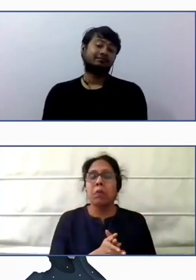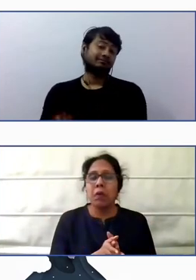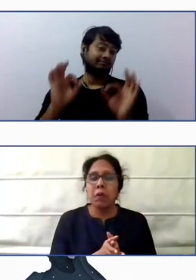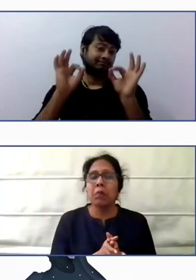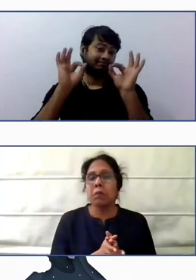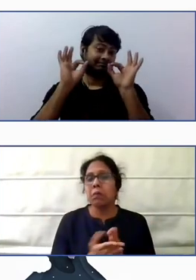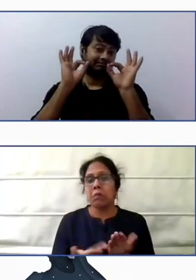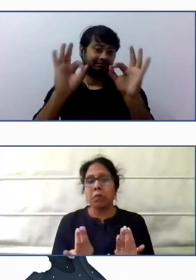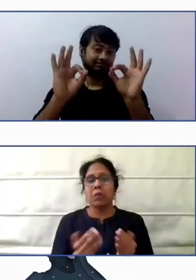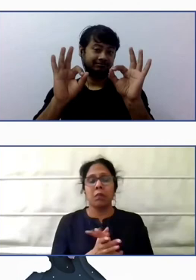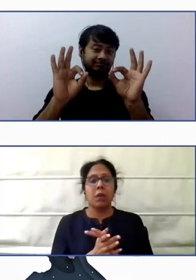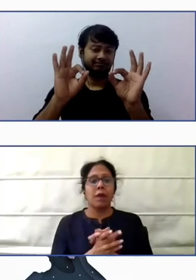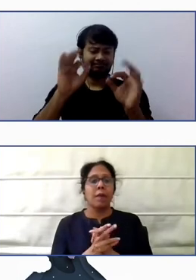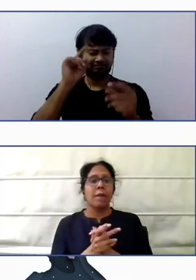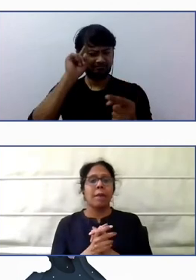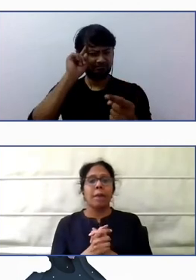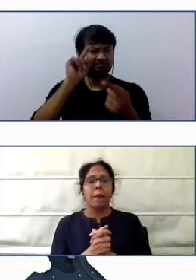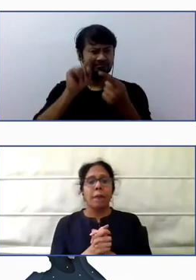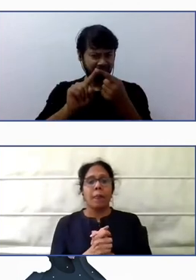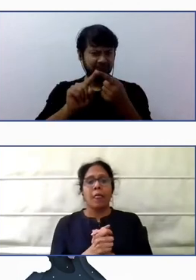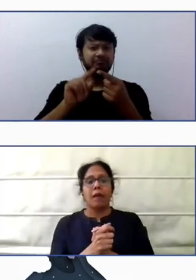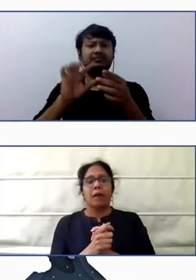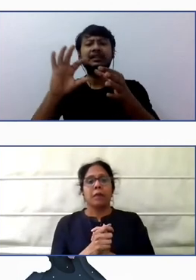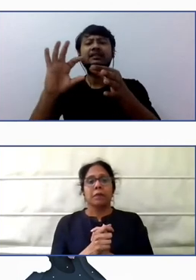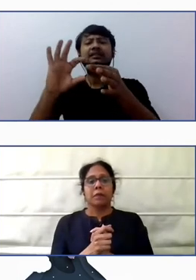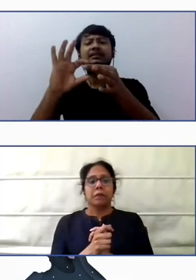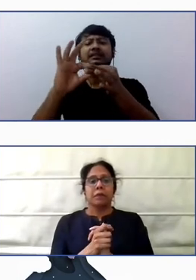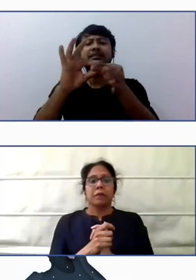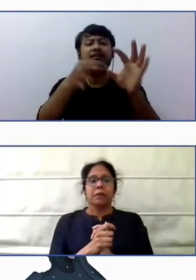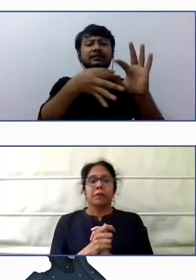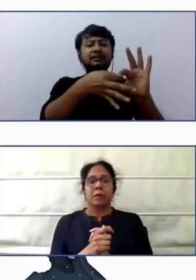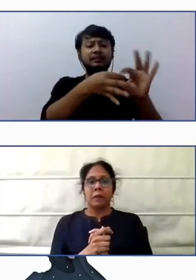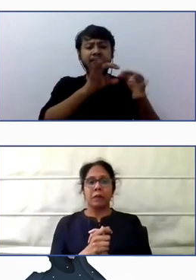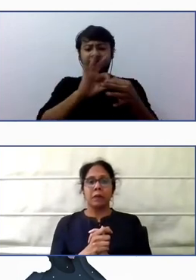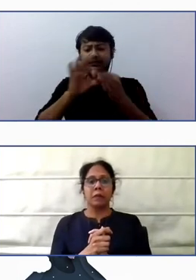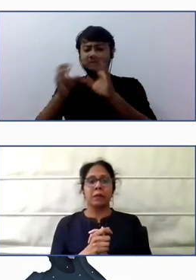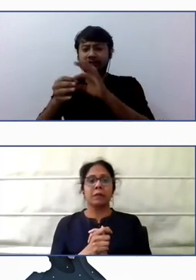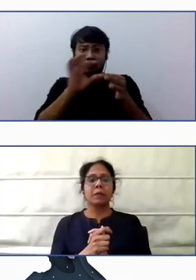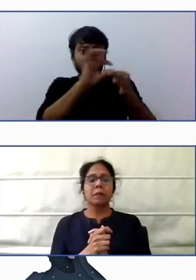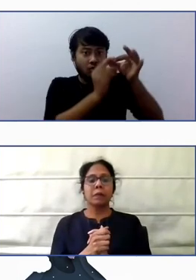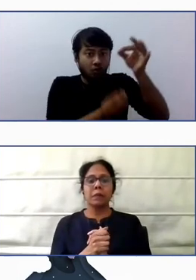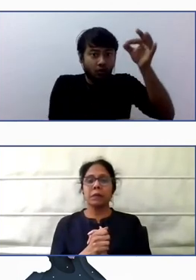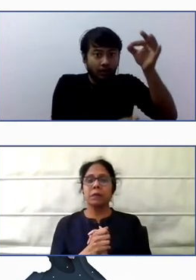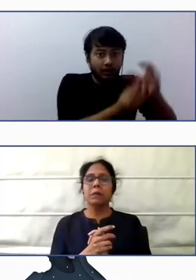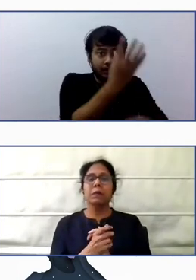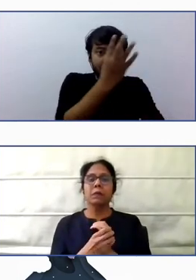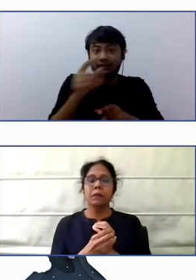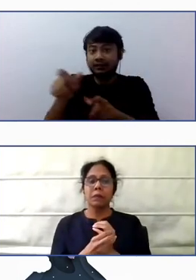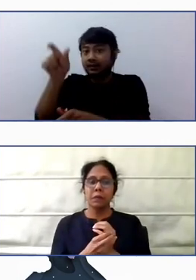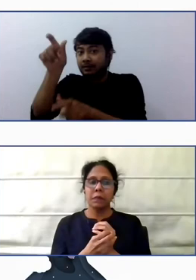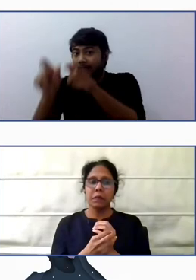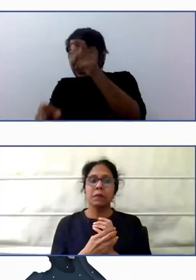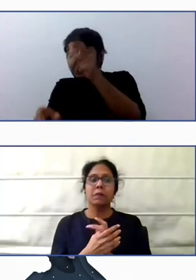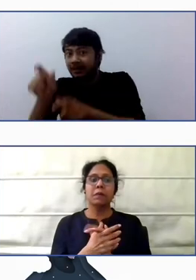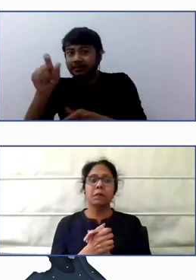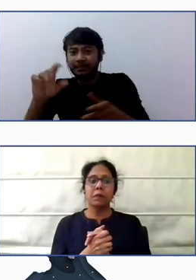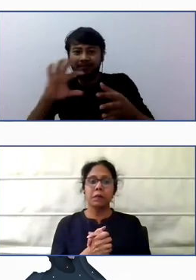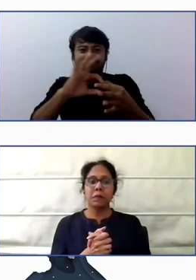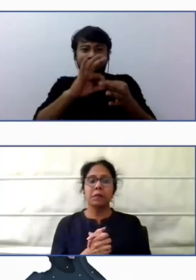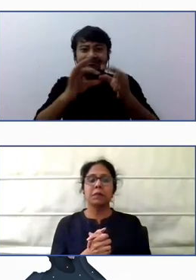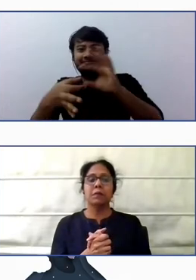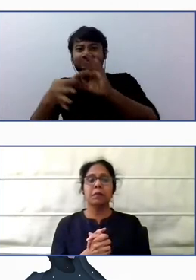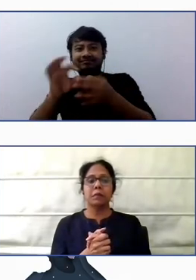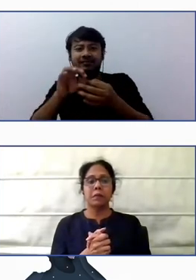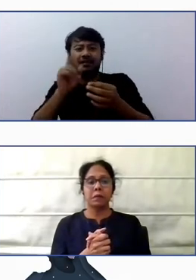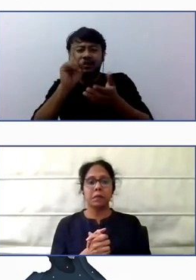that I agree, the chain system of working with the organizations, yes, and getting on to the most rural parts, and